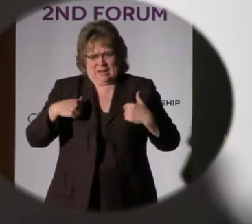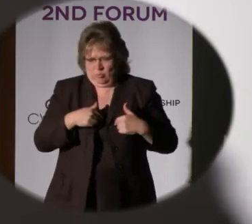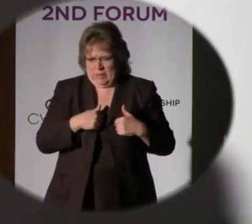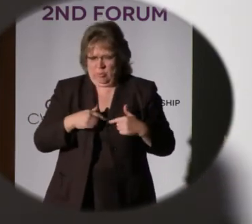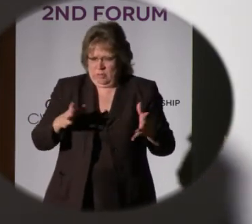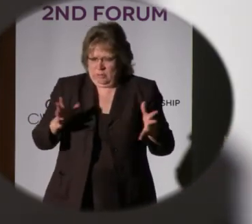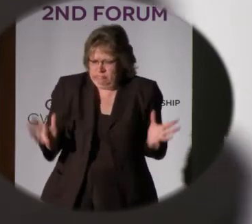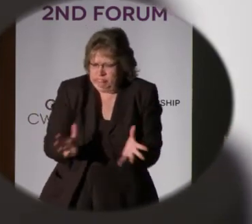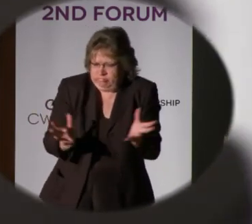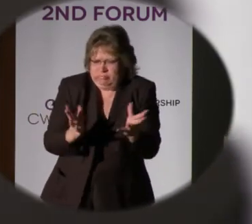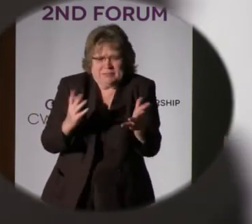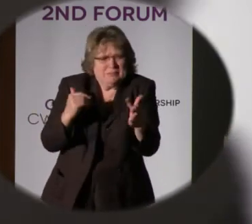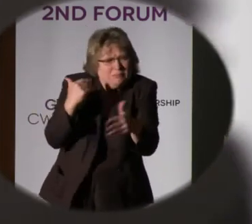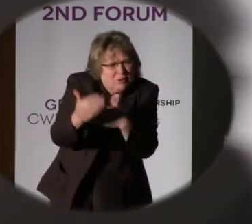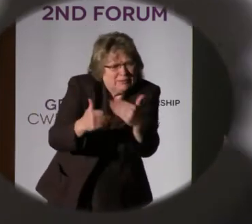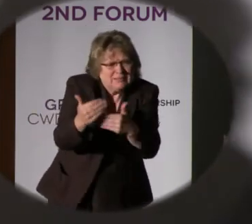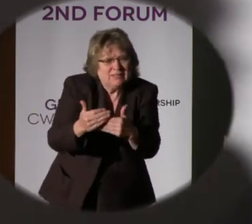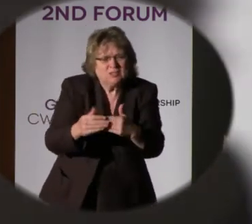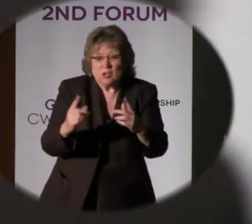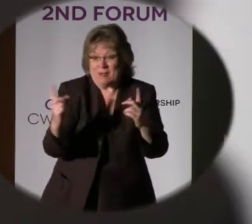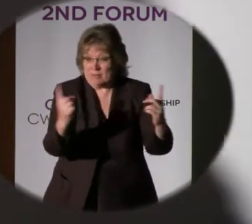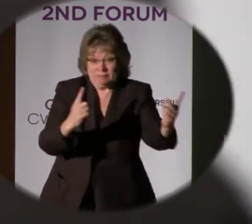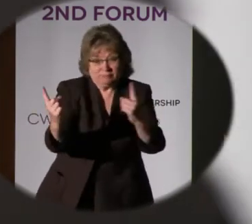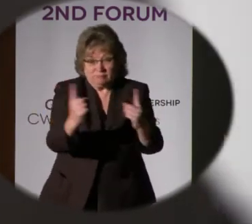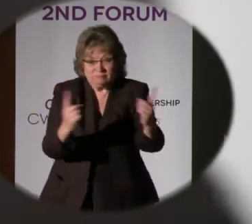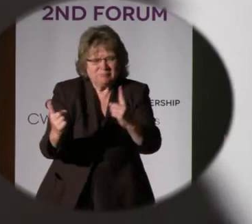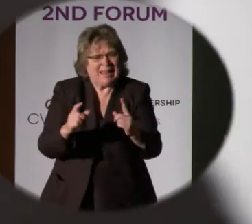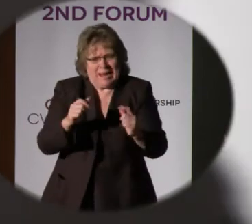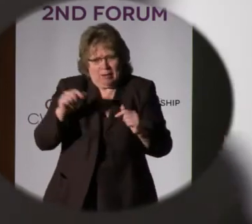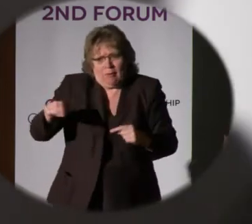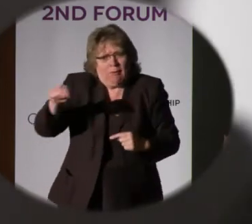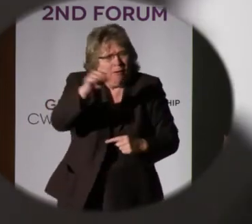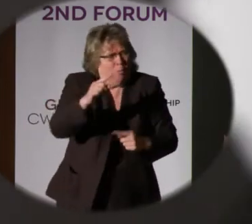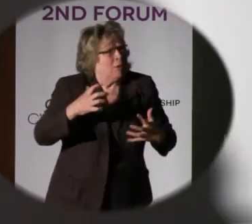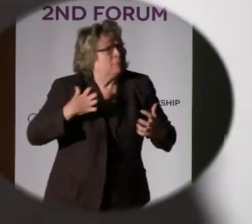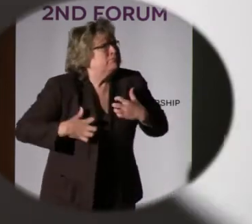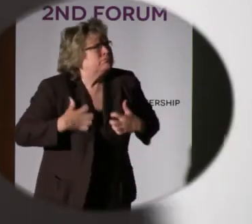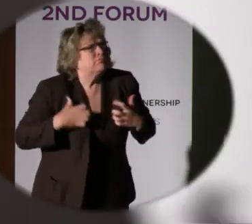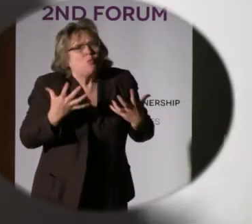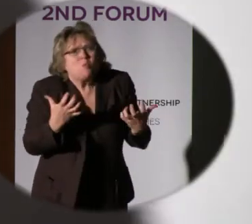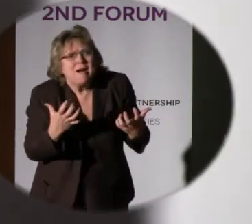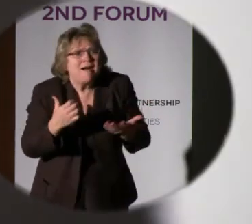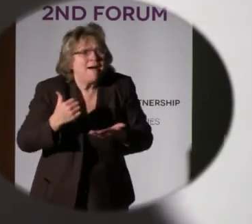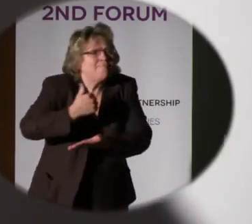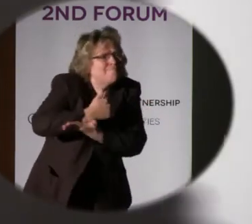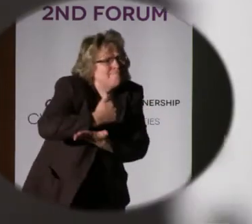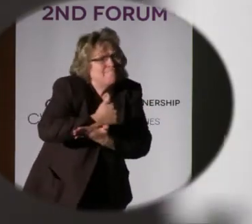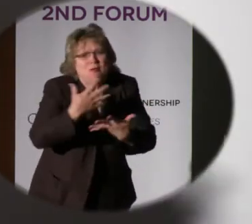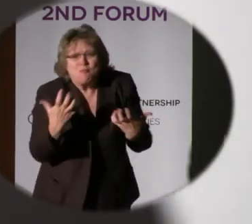to give at that meeting. So everyone was eager to contribute as organizations.